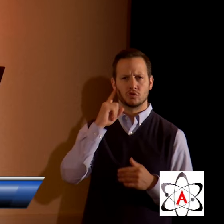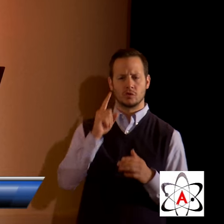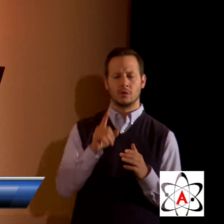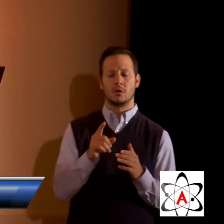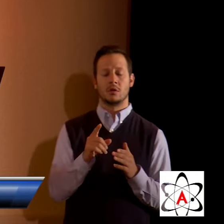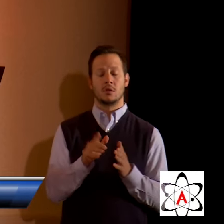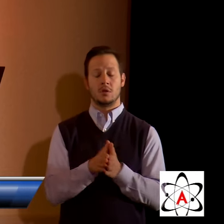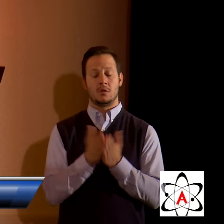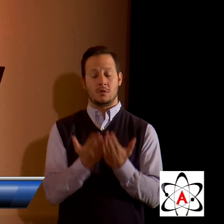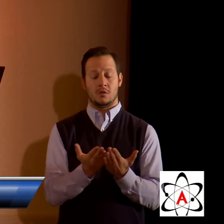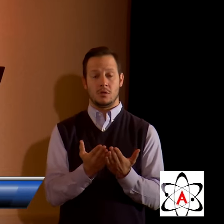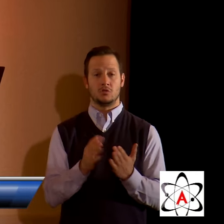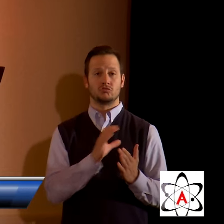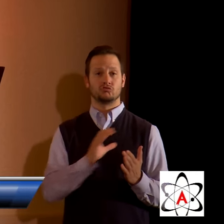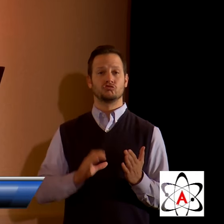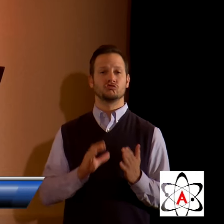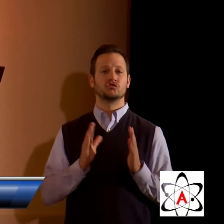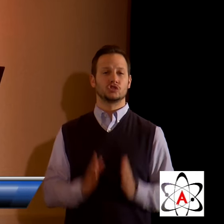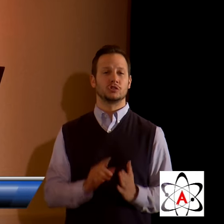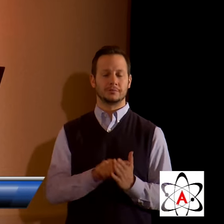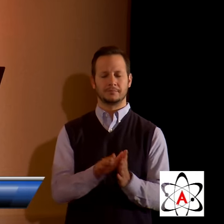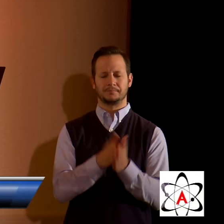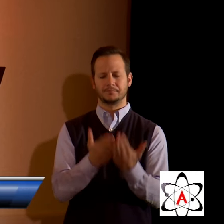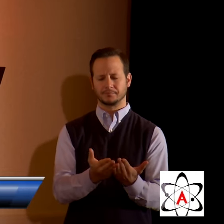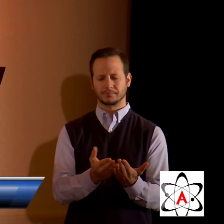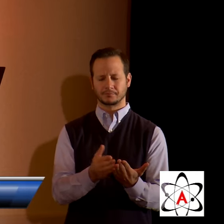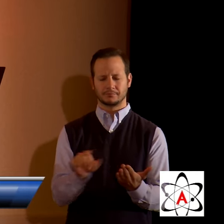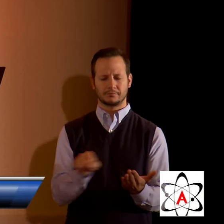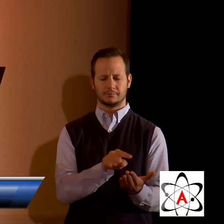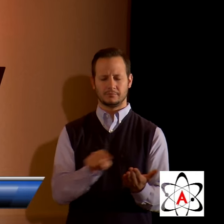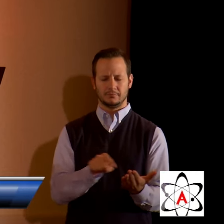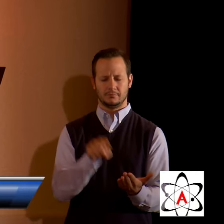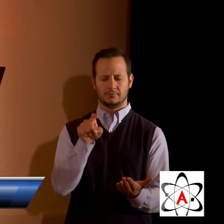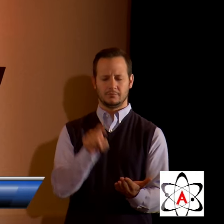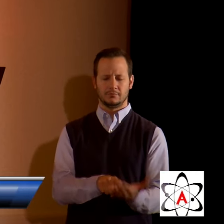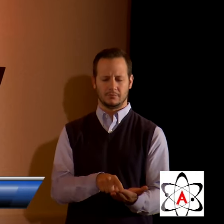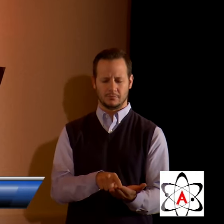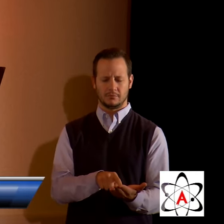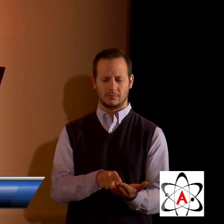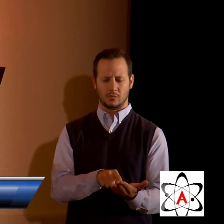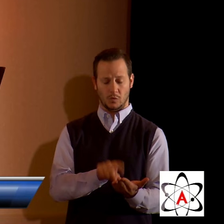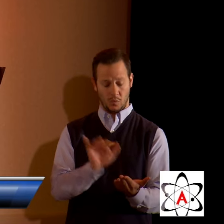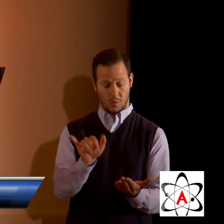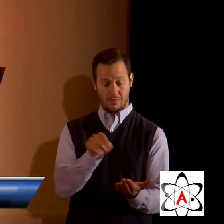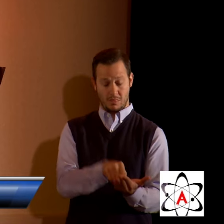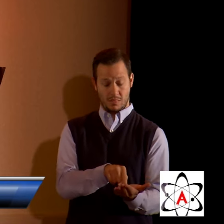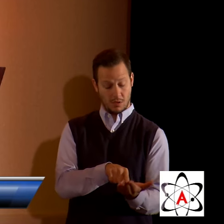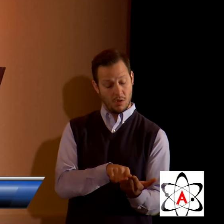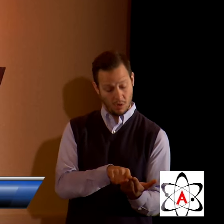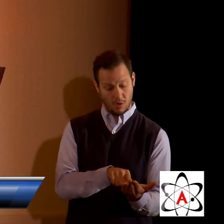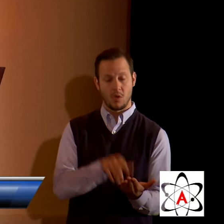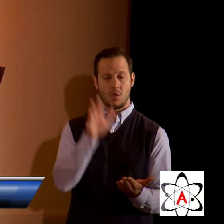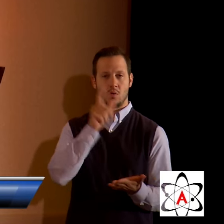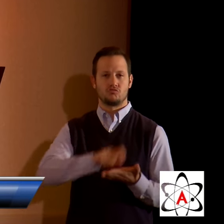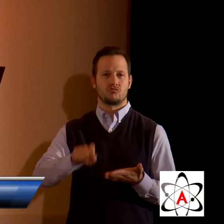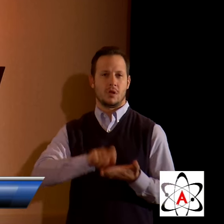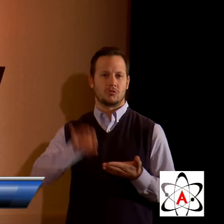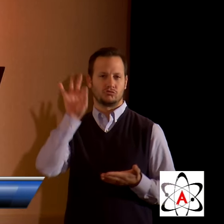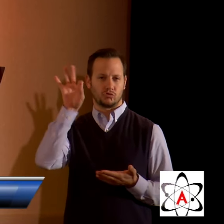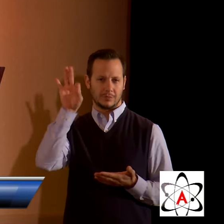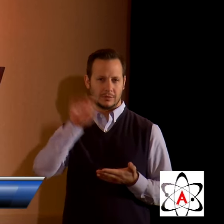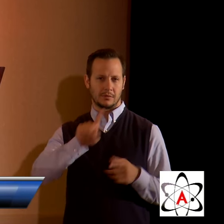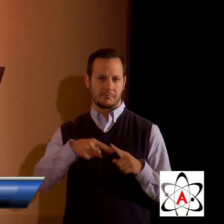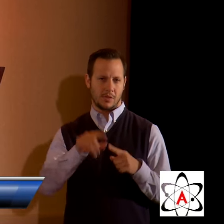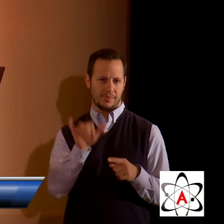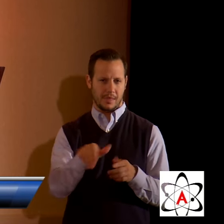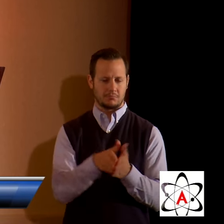their eyes, open the Bible to a random page, and drop their finger. Where it points, that's what they write about. So I did